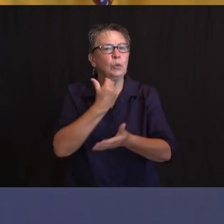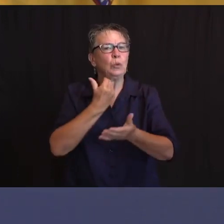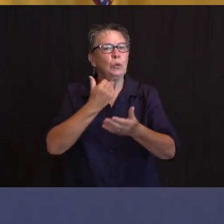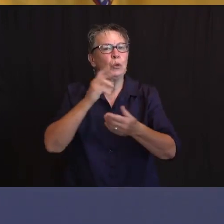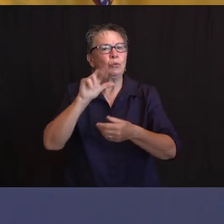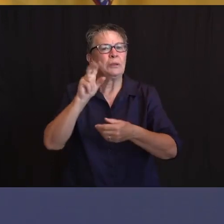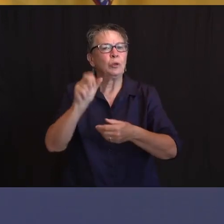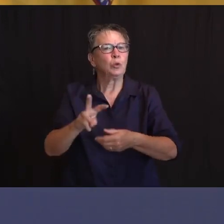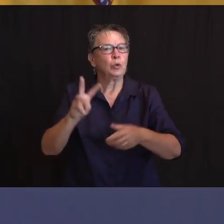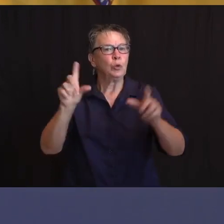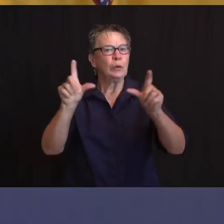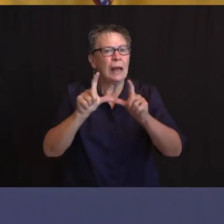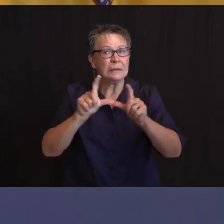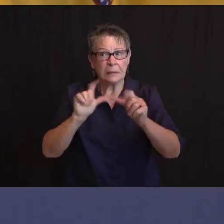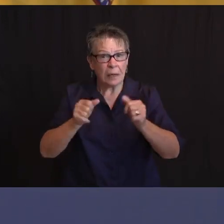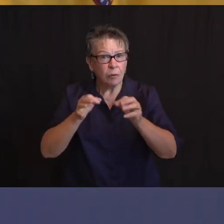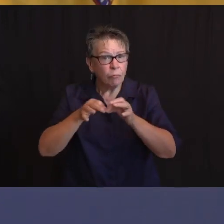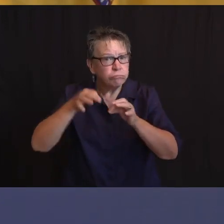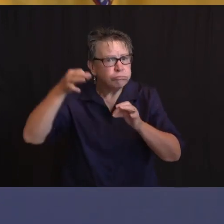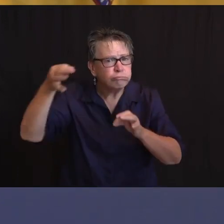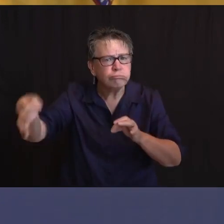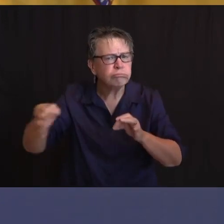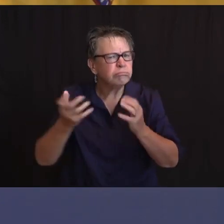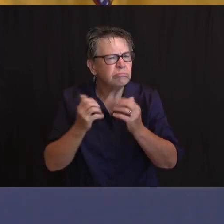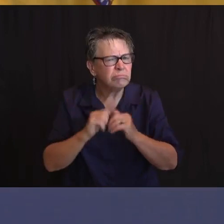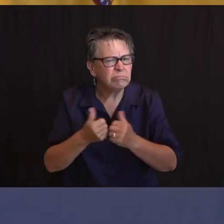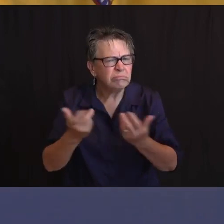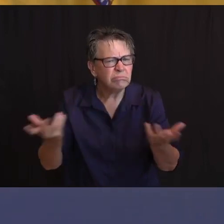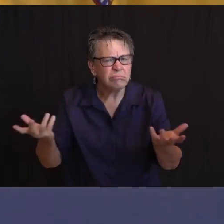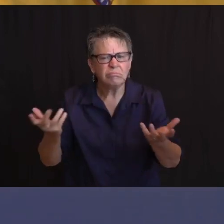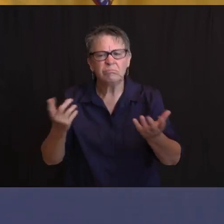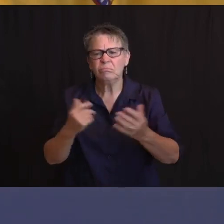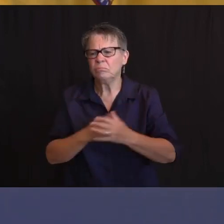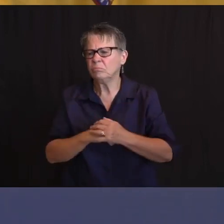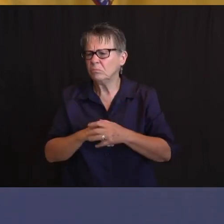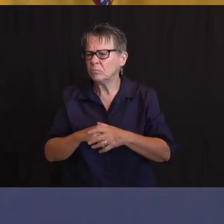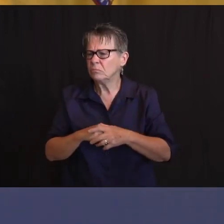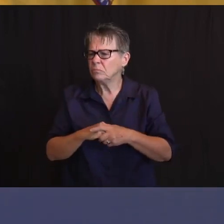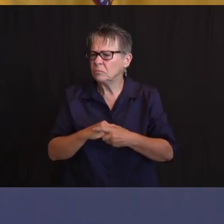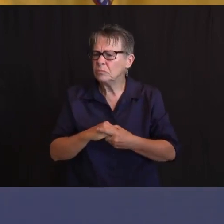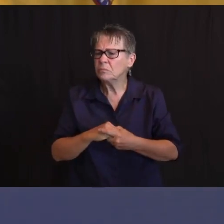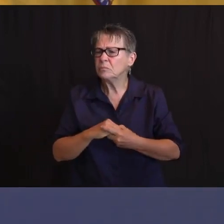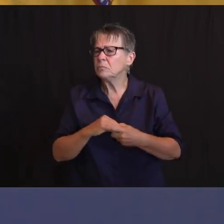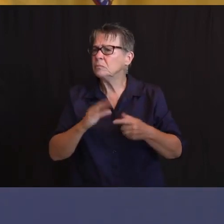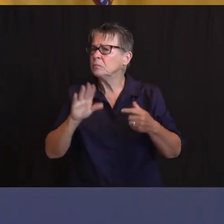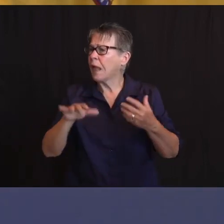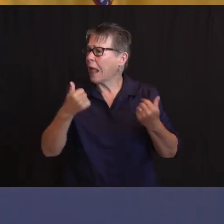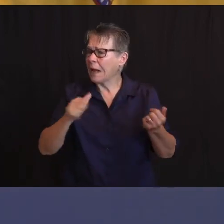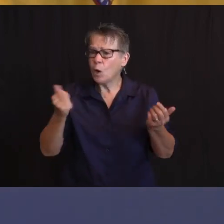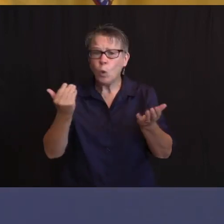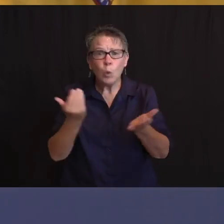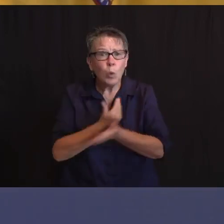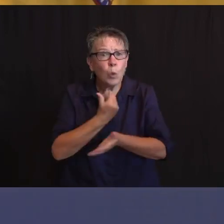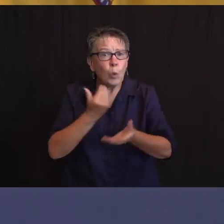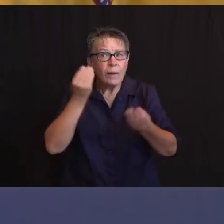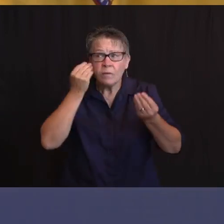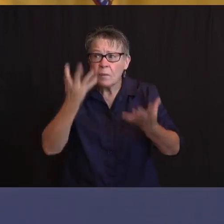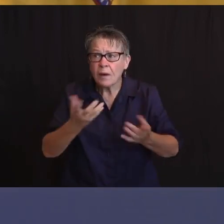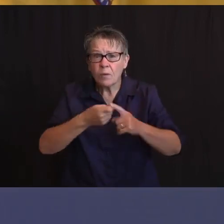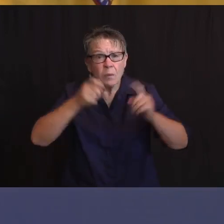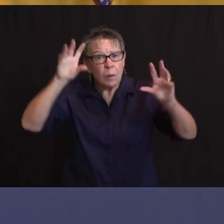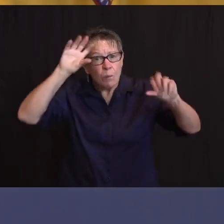On the last one, Matt, nothing new. That's something our team is still looking at, and I know Matt Placken, who's joined us. Matt, good to see